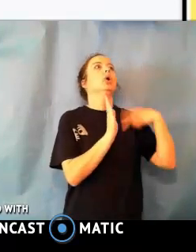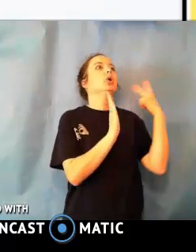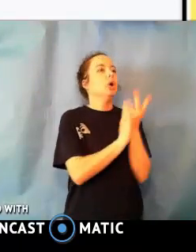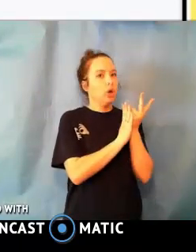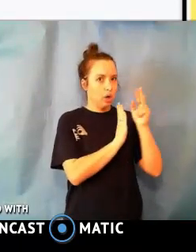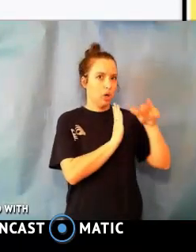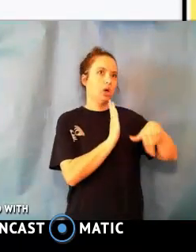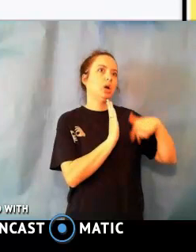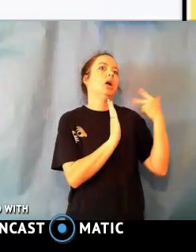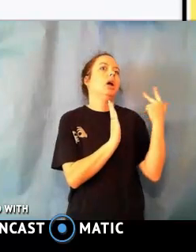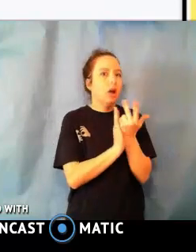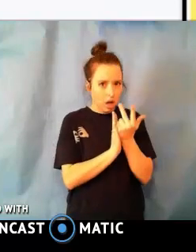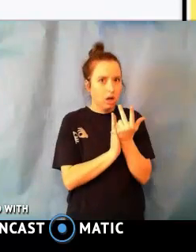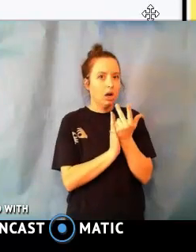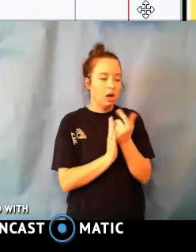canoe ride.